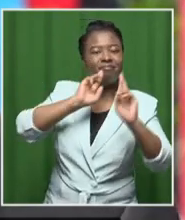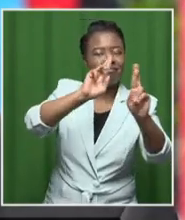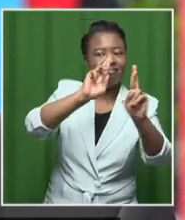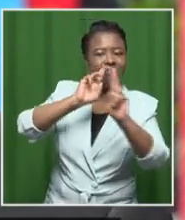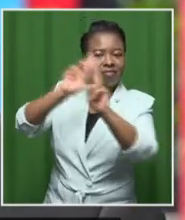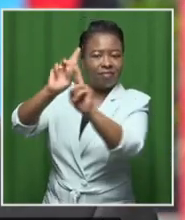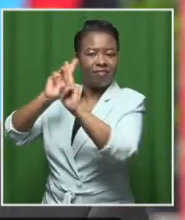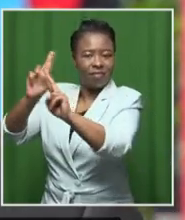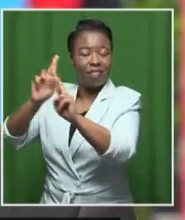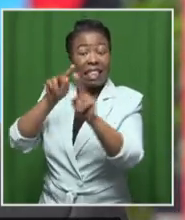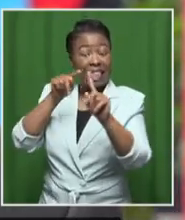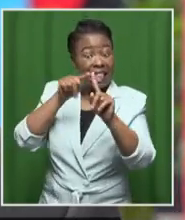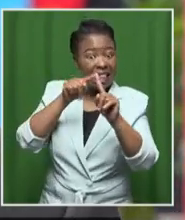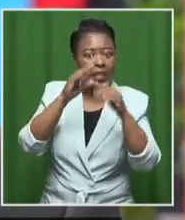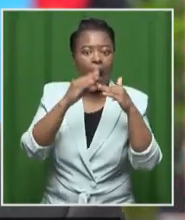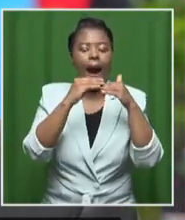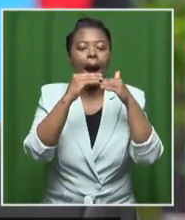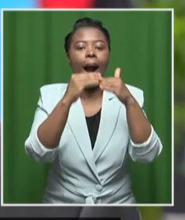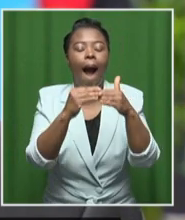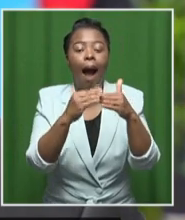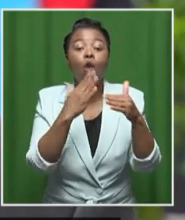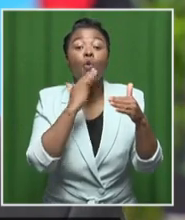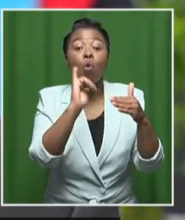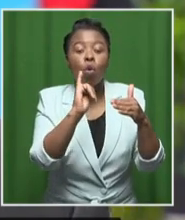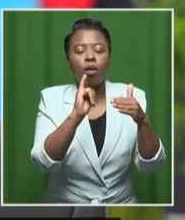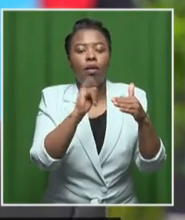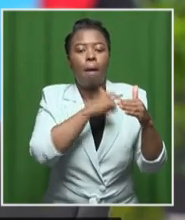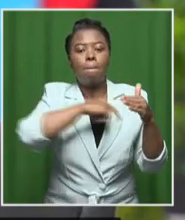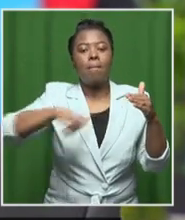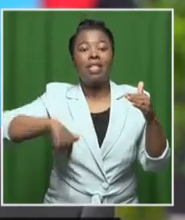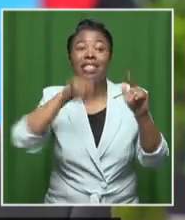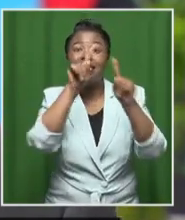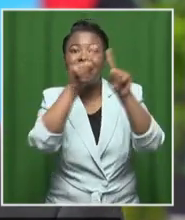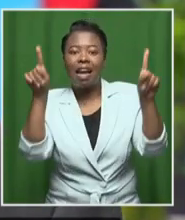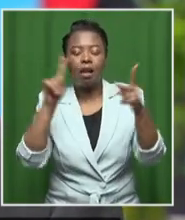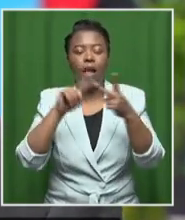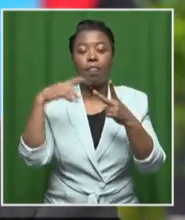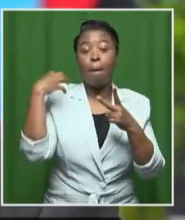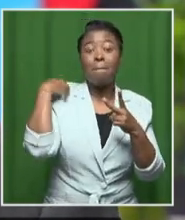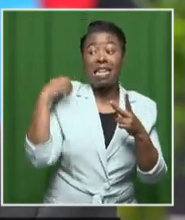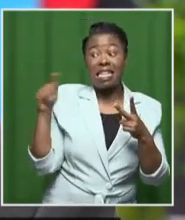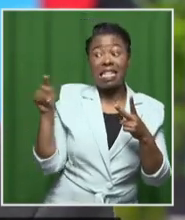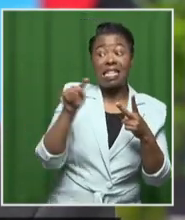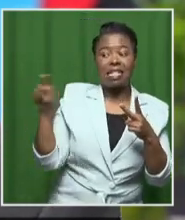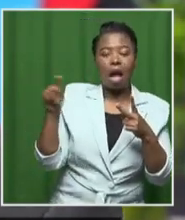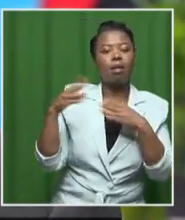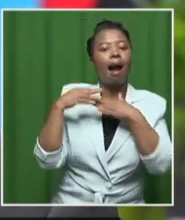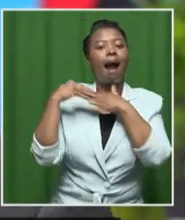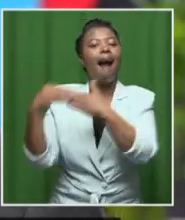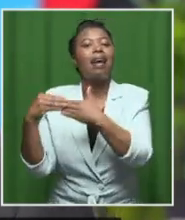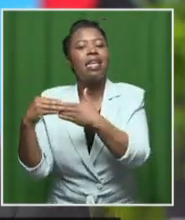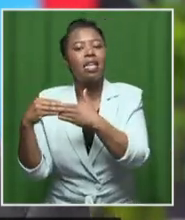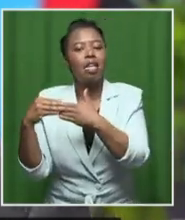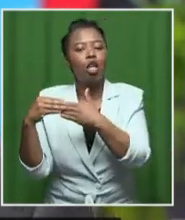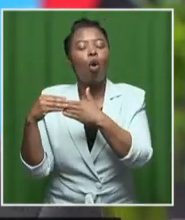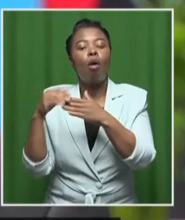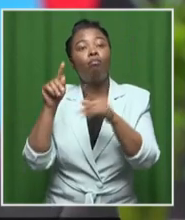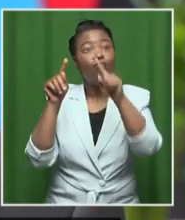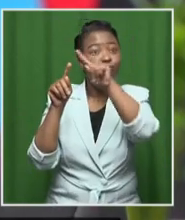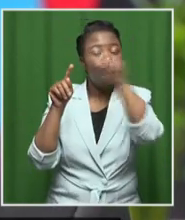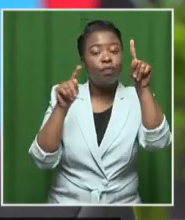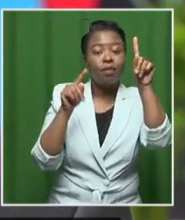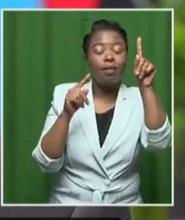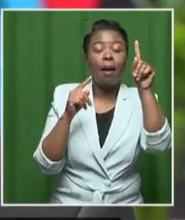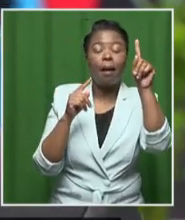essentially guide the heads of states and the relevant ministers, who will then be able to ensure